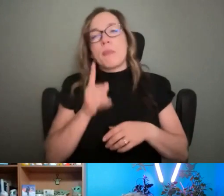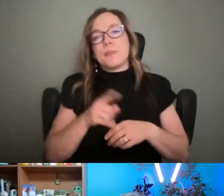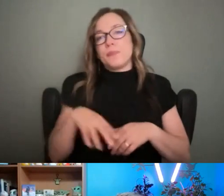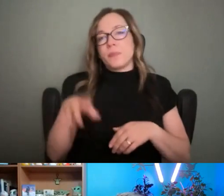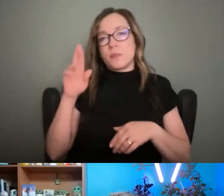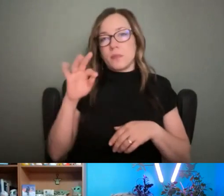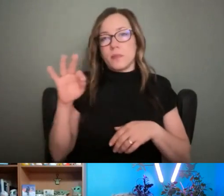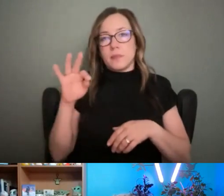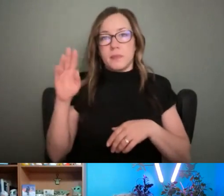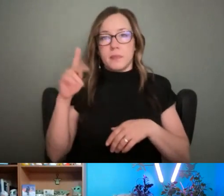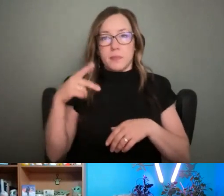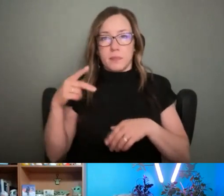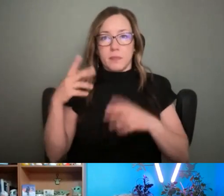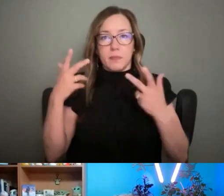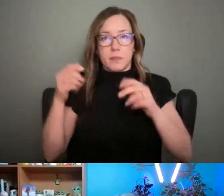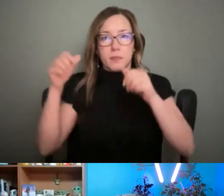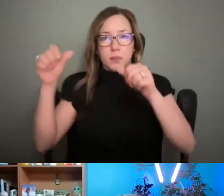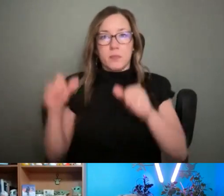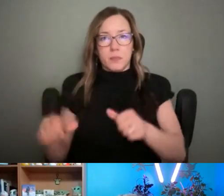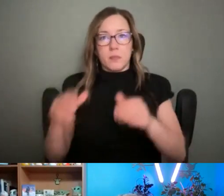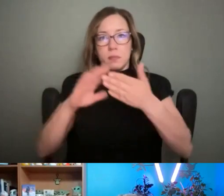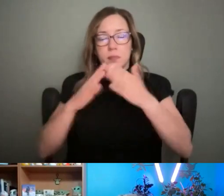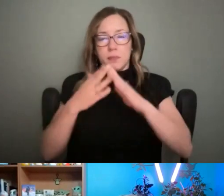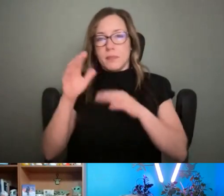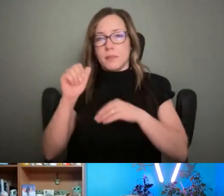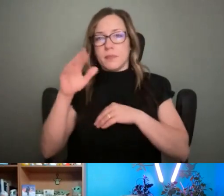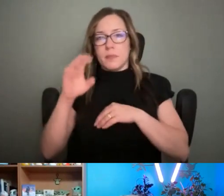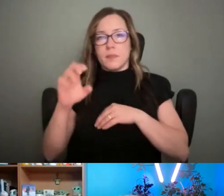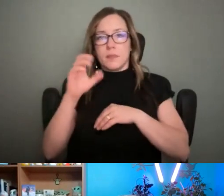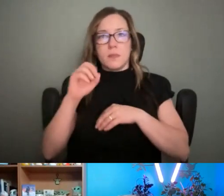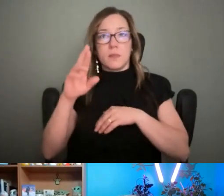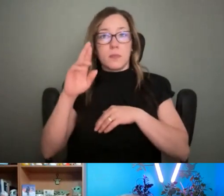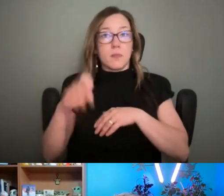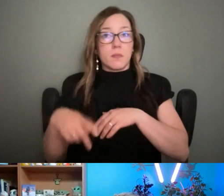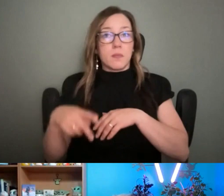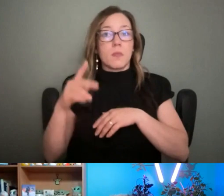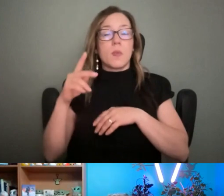RFP is already posted on the Community Care Corps website. So that's